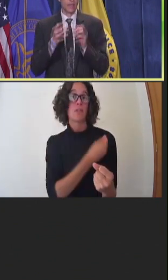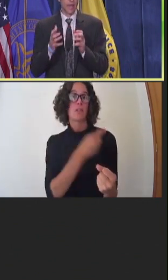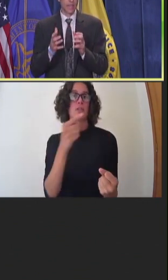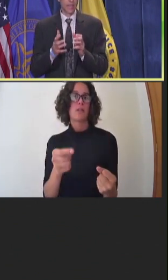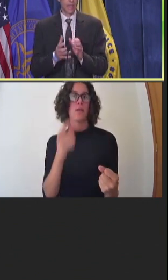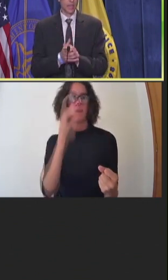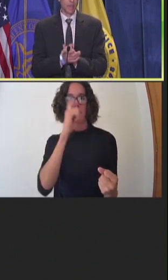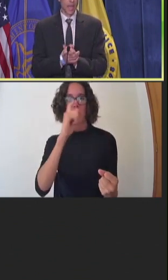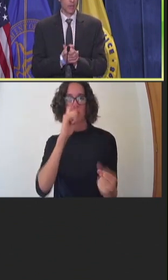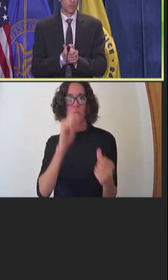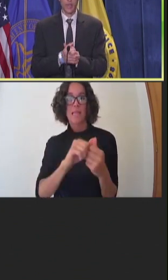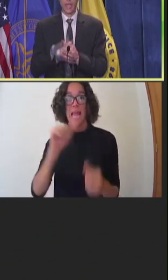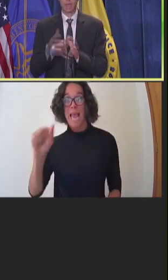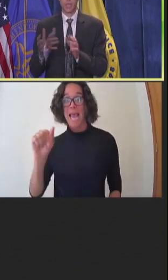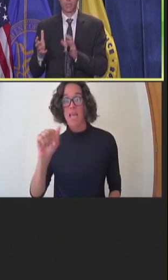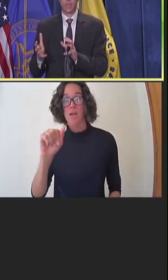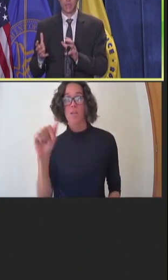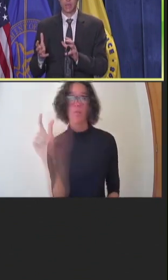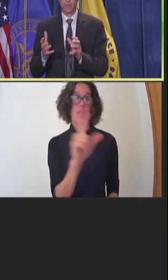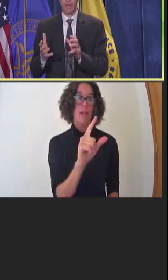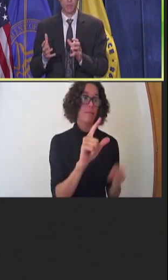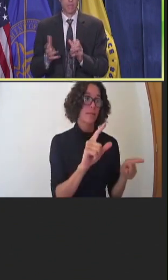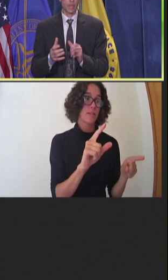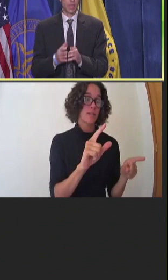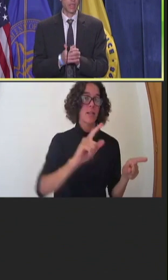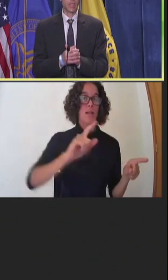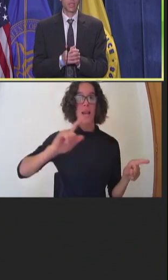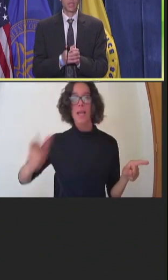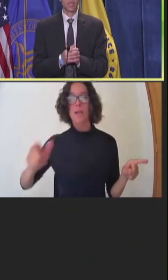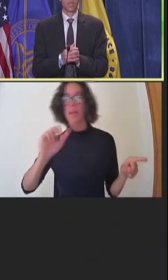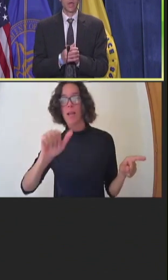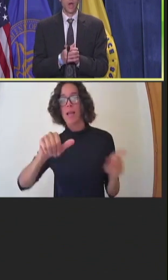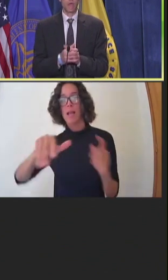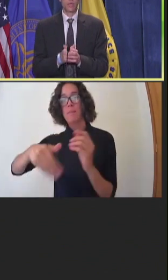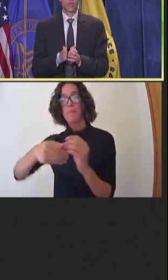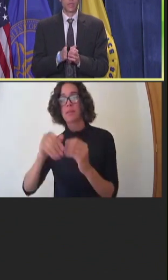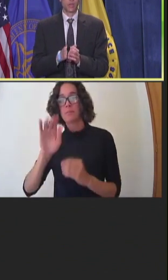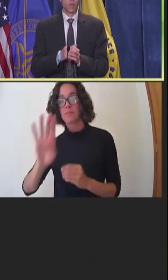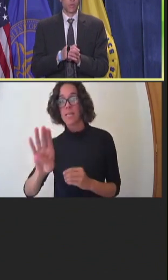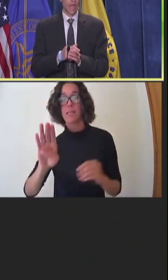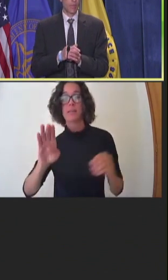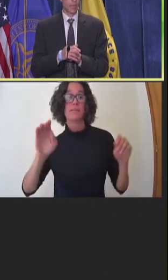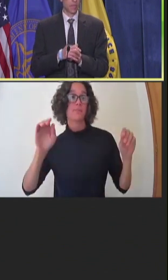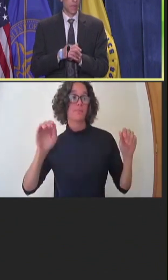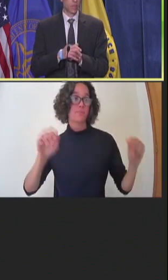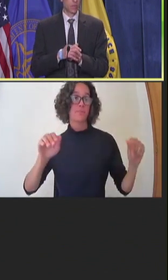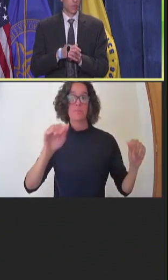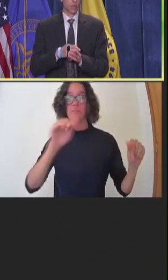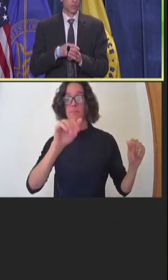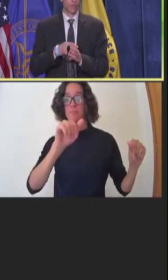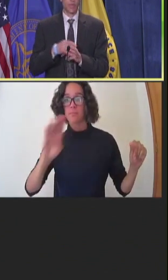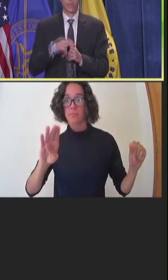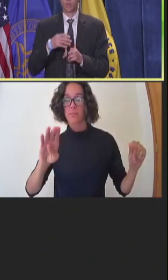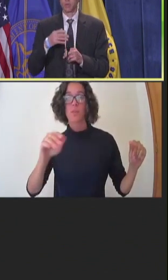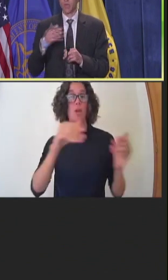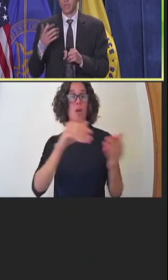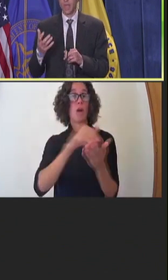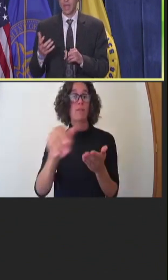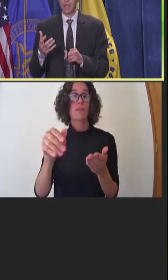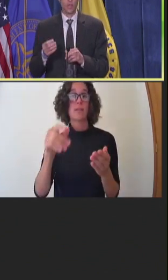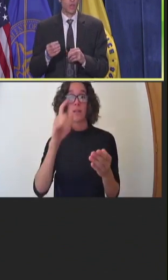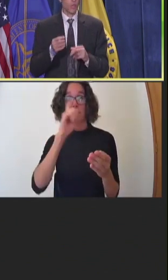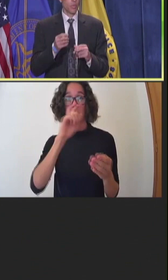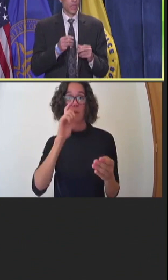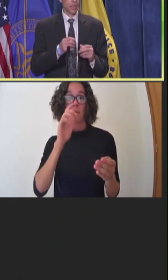later vaccinate the mouse with A plus B, whatever that might be, often what will happen is the mouse will preferentially respond to